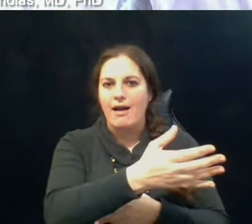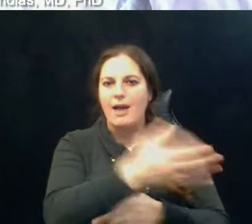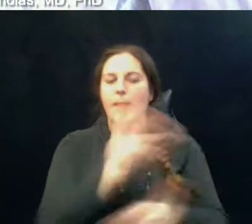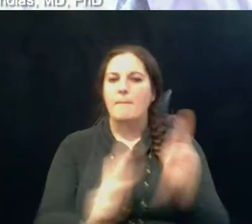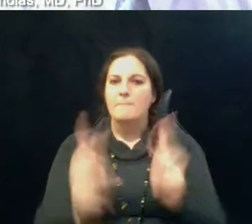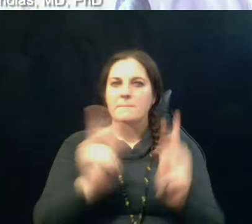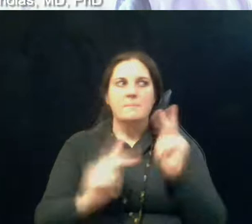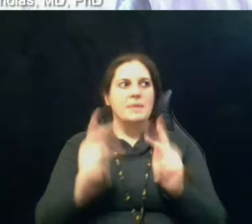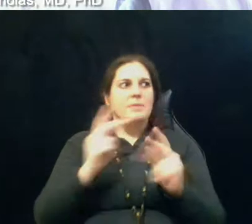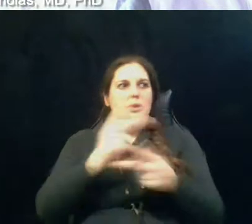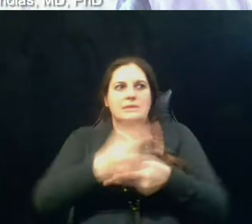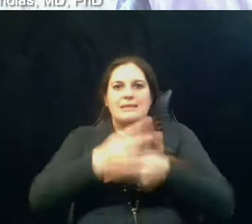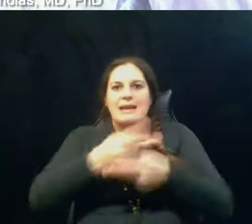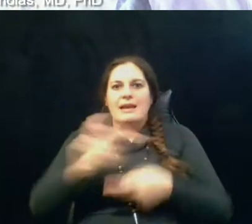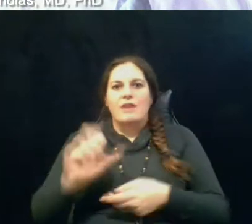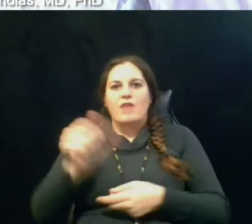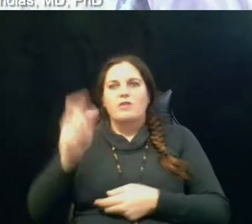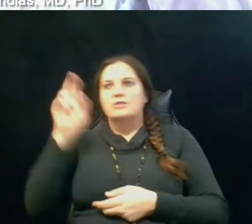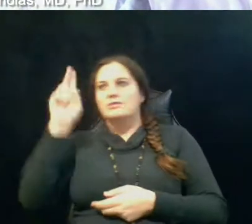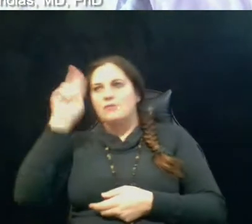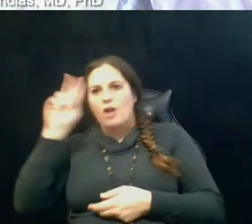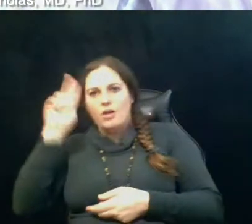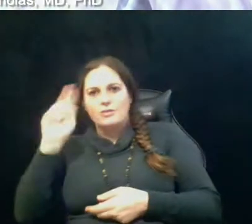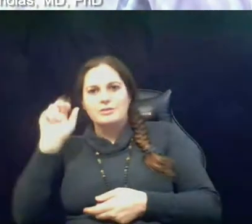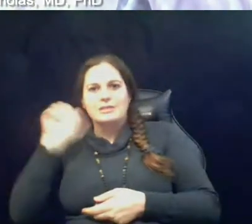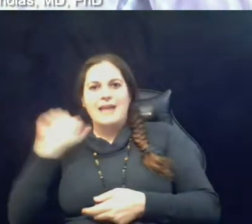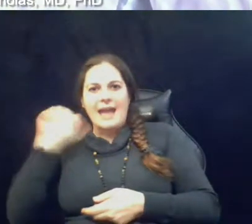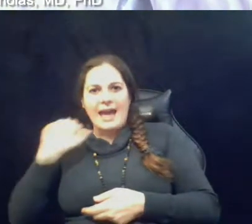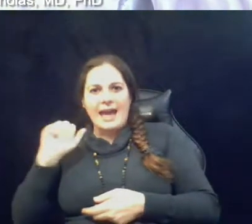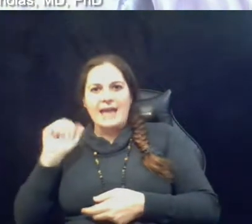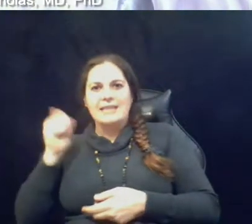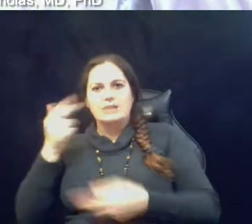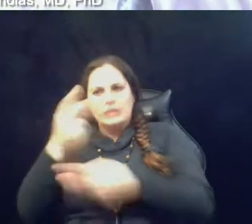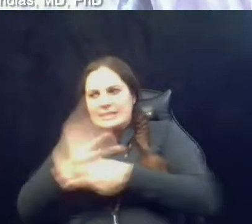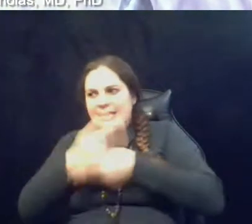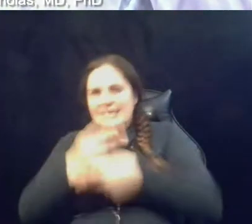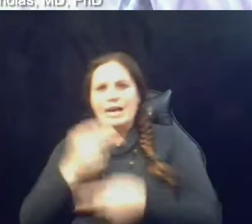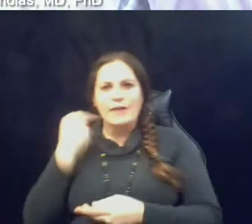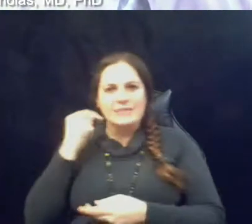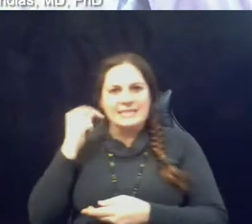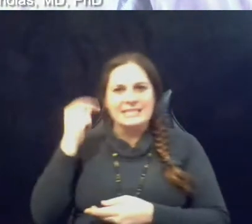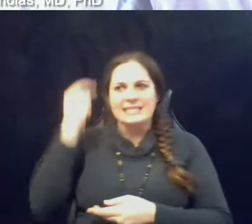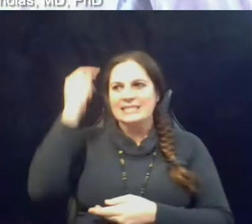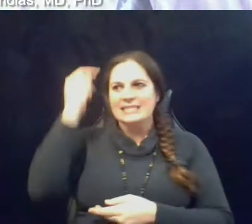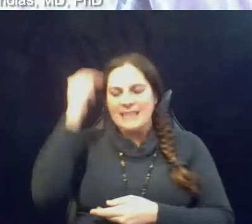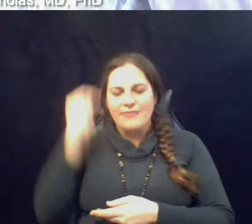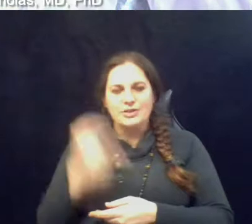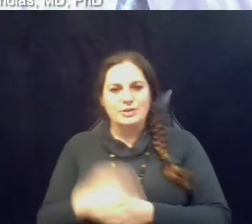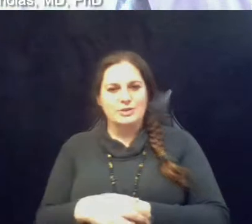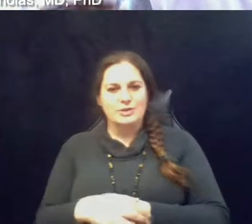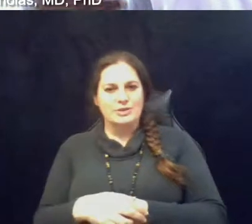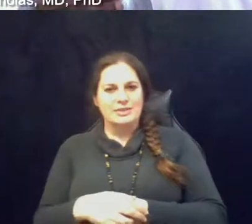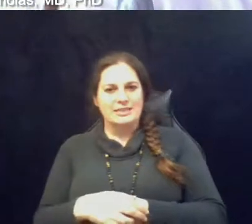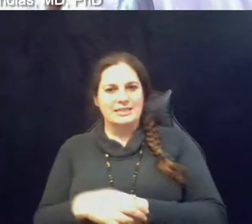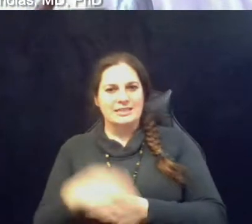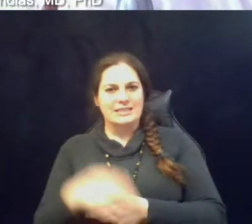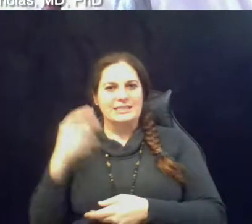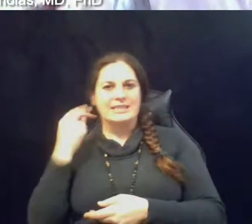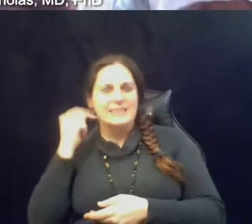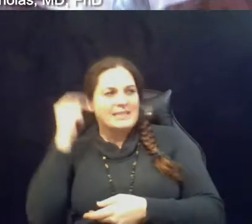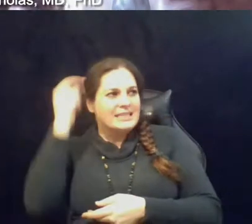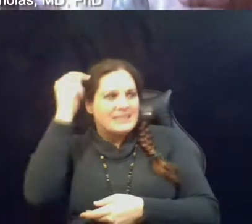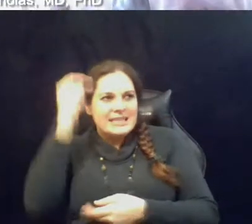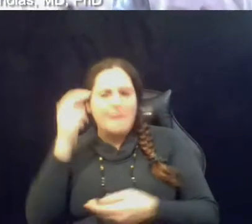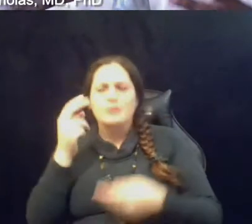are looking out for their nieces and nephews. Nieces and nephews are looking out for their titties and their parents. I'm telling